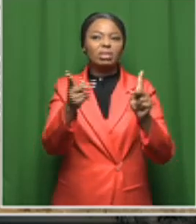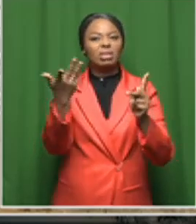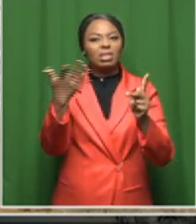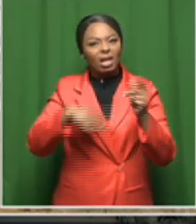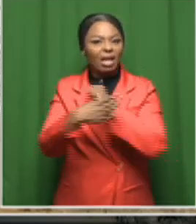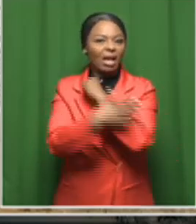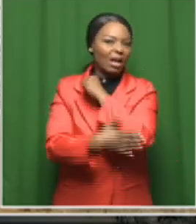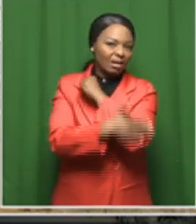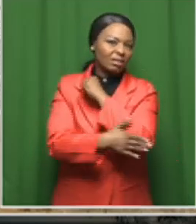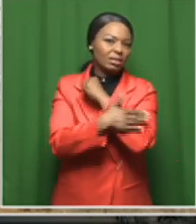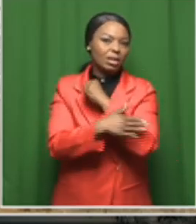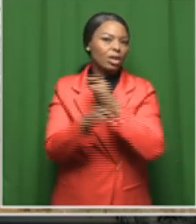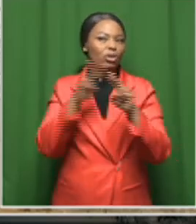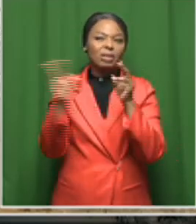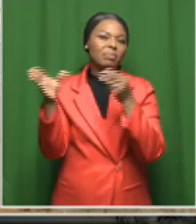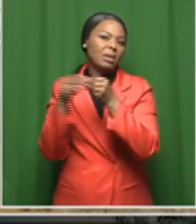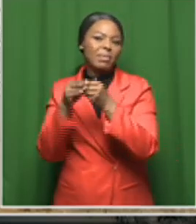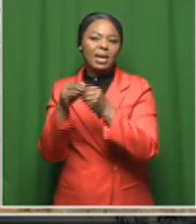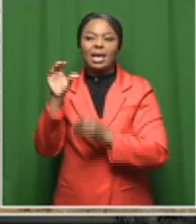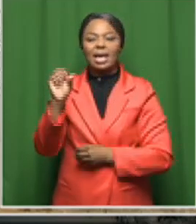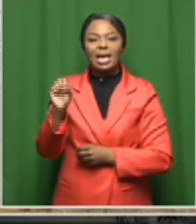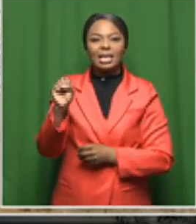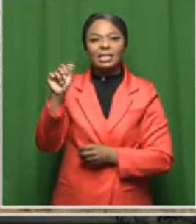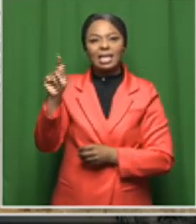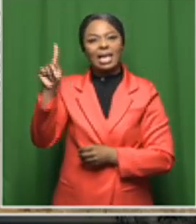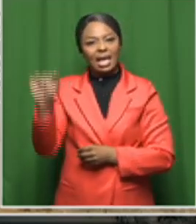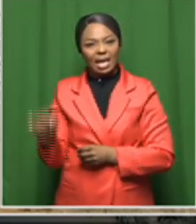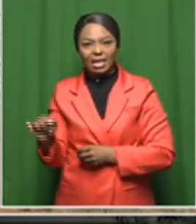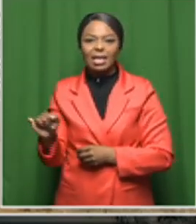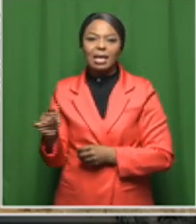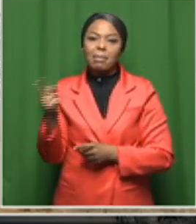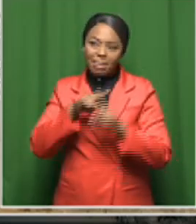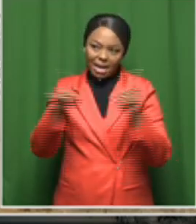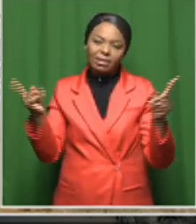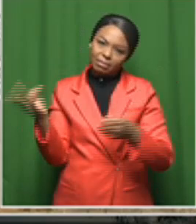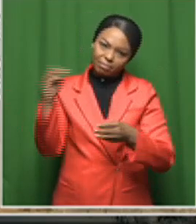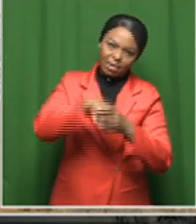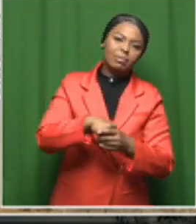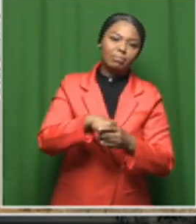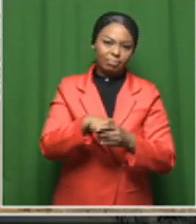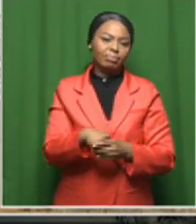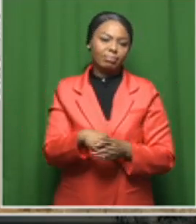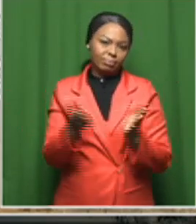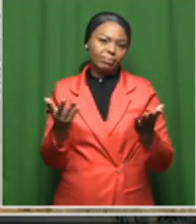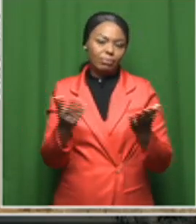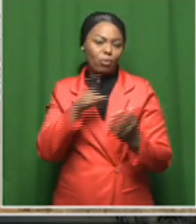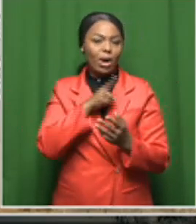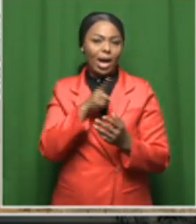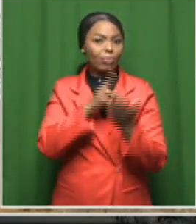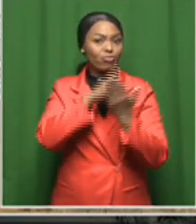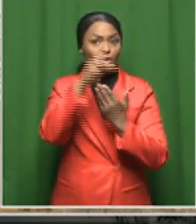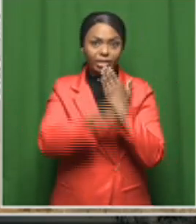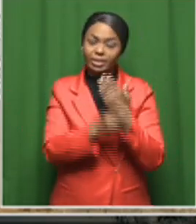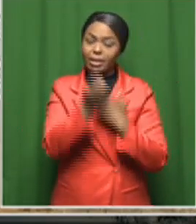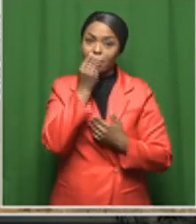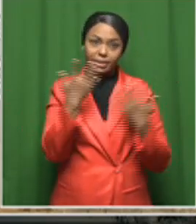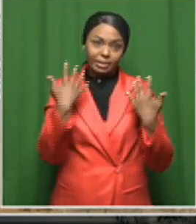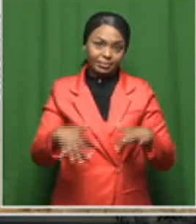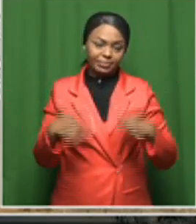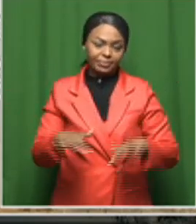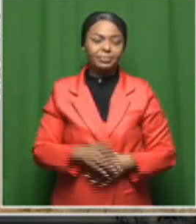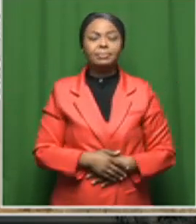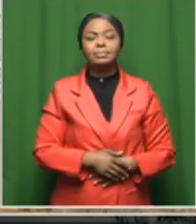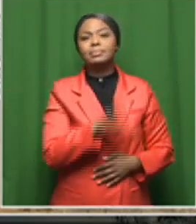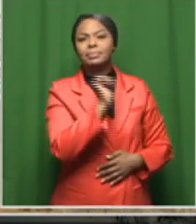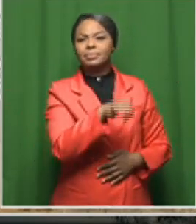the SK to become members of this amazing project. You know, one of the things I also wanted to touch on was a little bit about